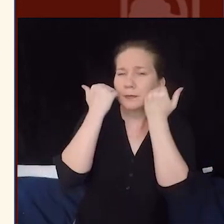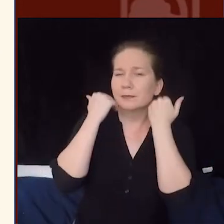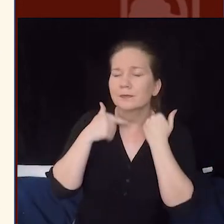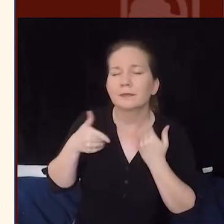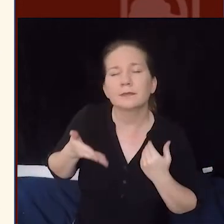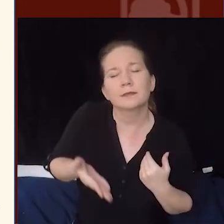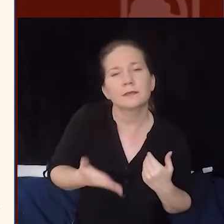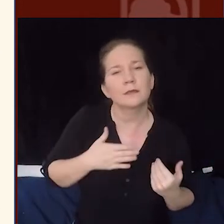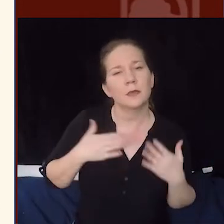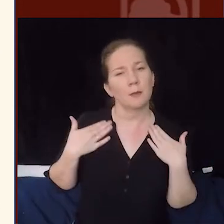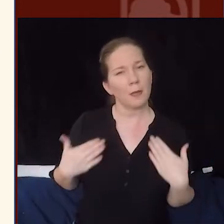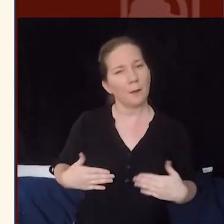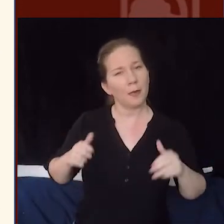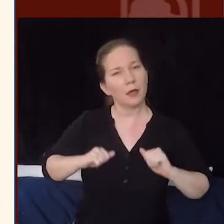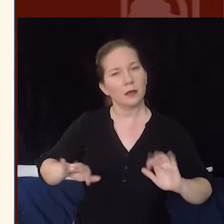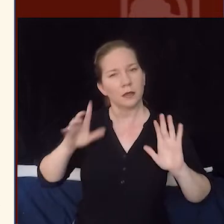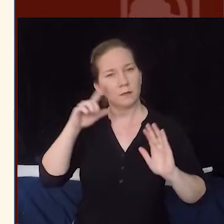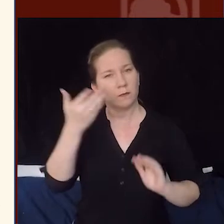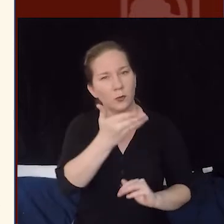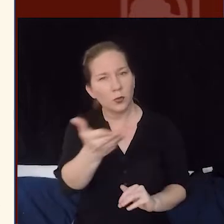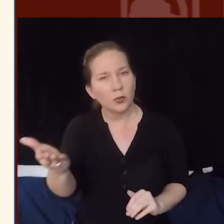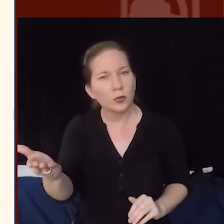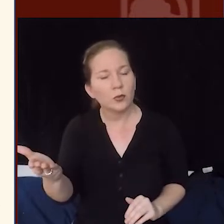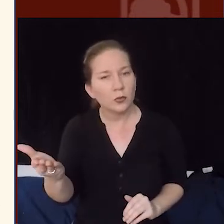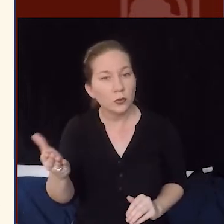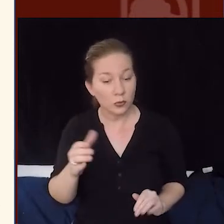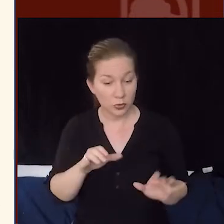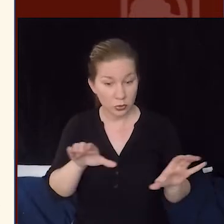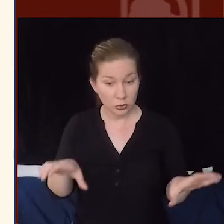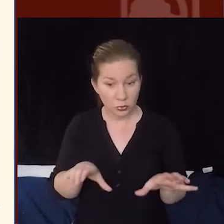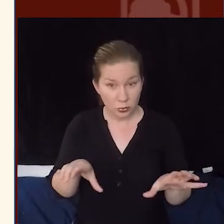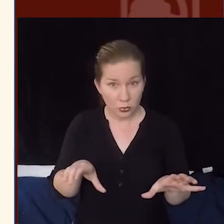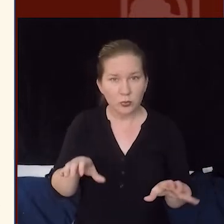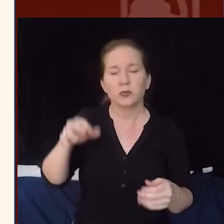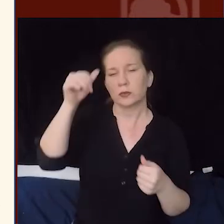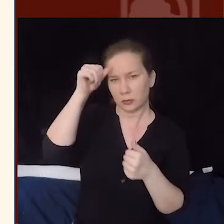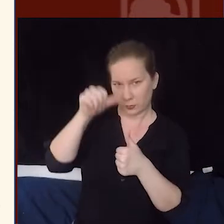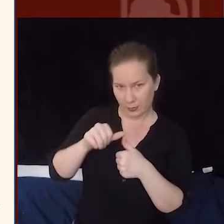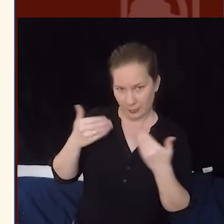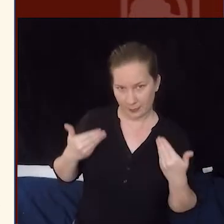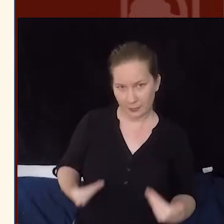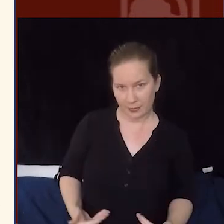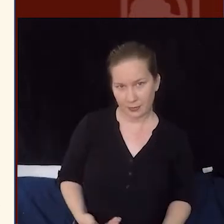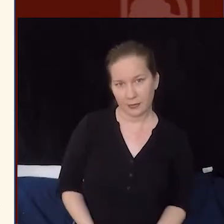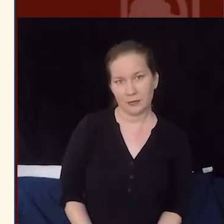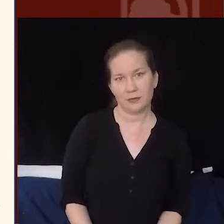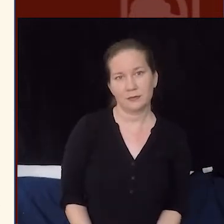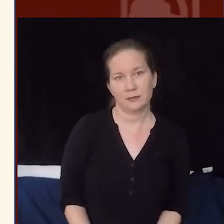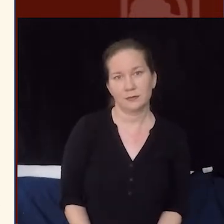body, which is given for you. Do this for the remembrance of me."